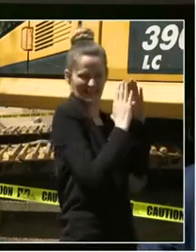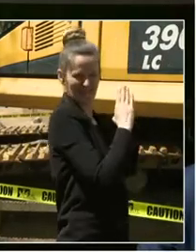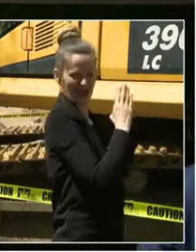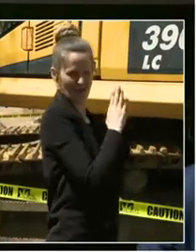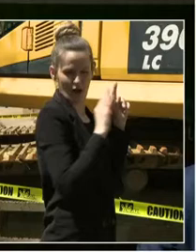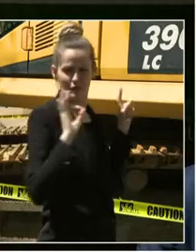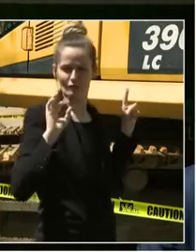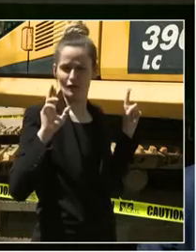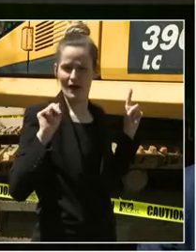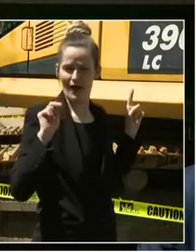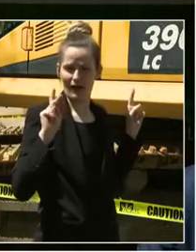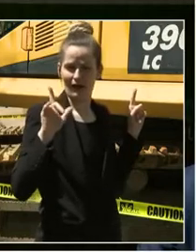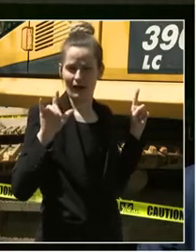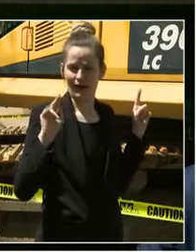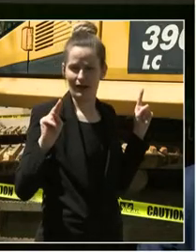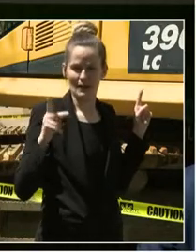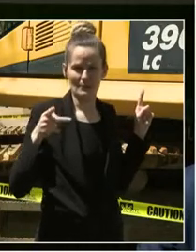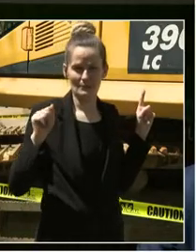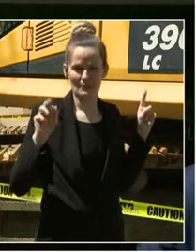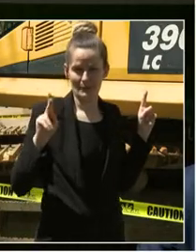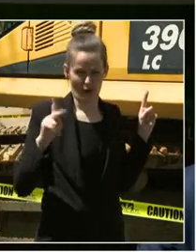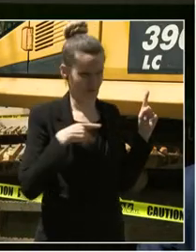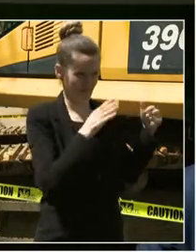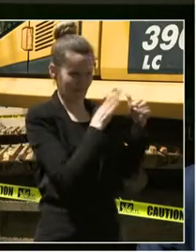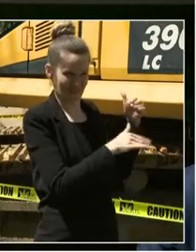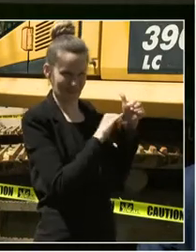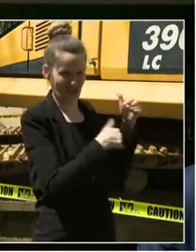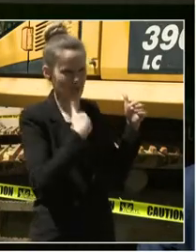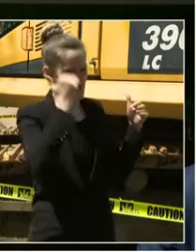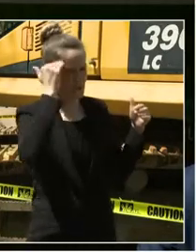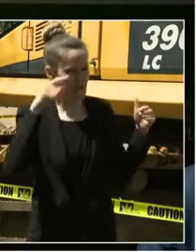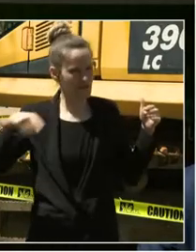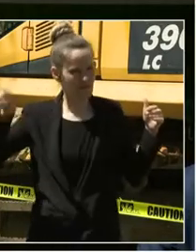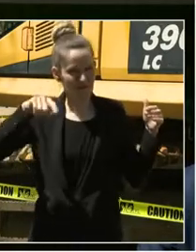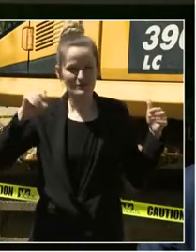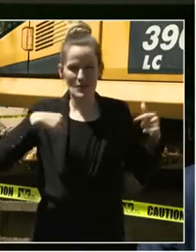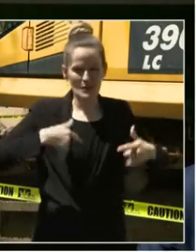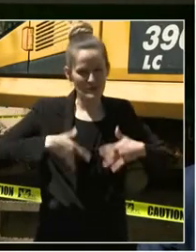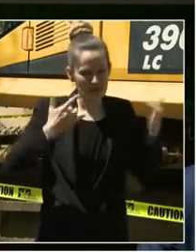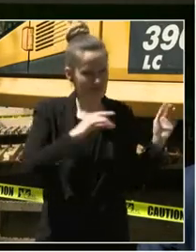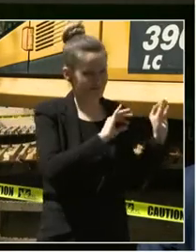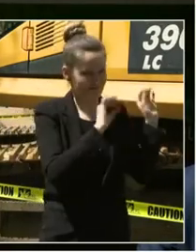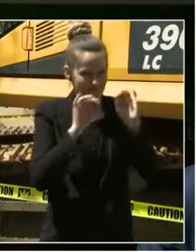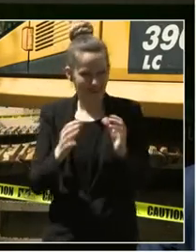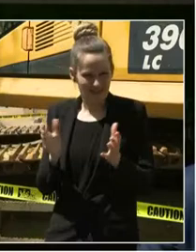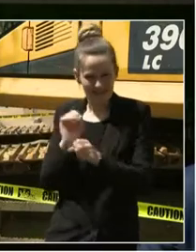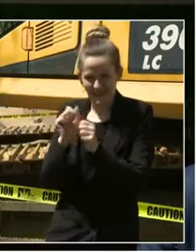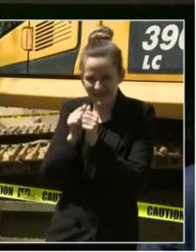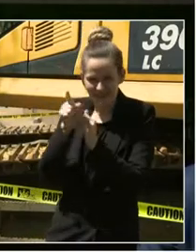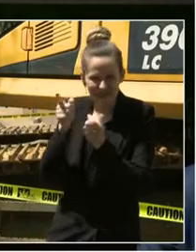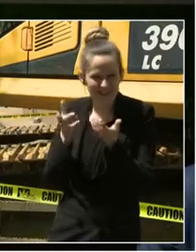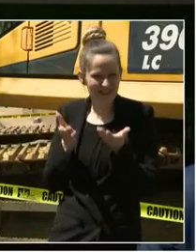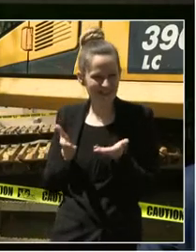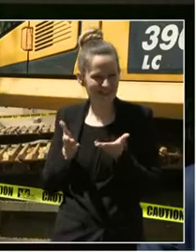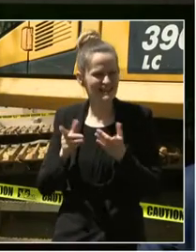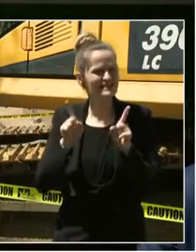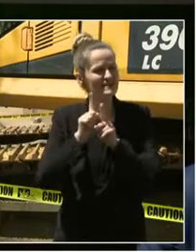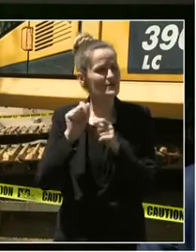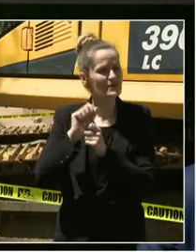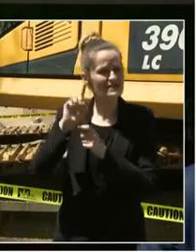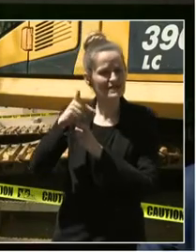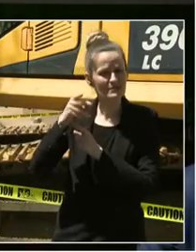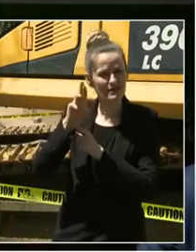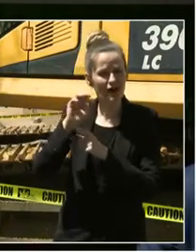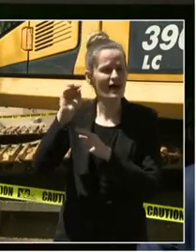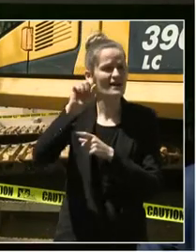we're going to be thrilled here at Joy Evans. The other thing that DLR and Smoot know about us is that we want to work with